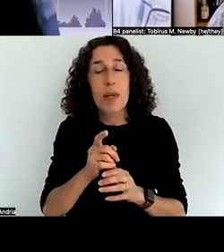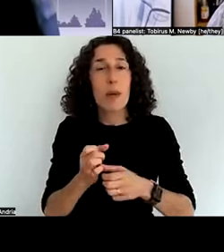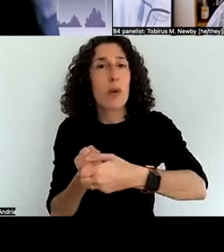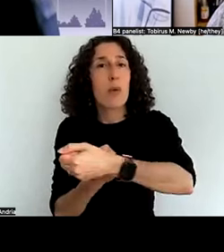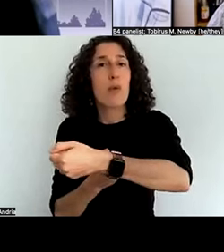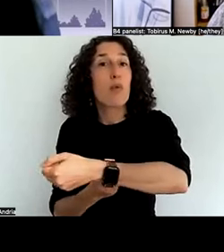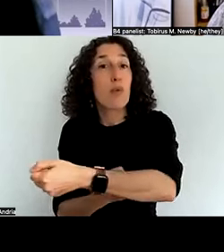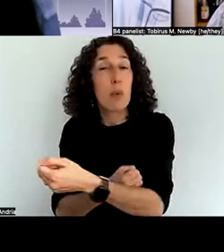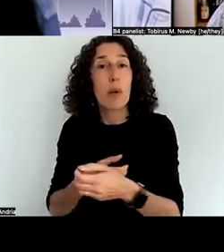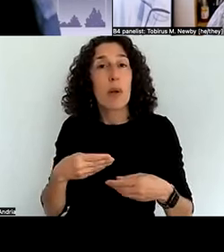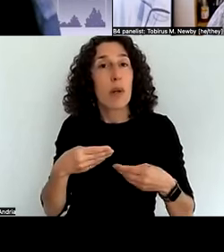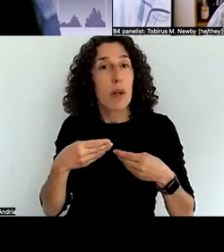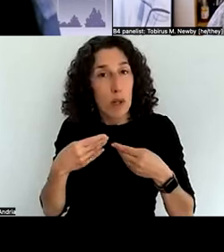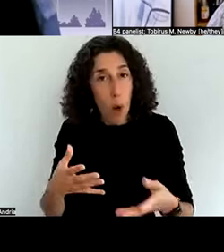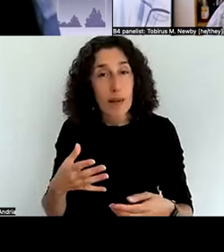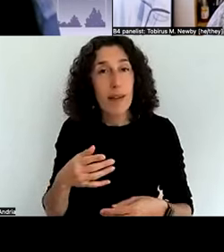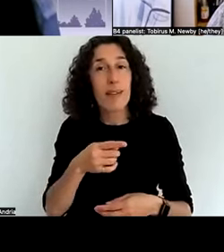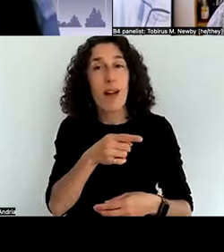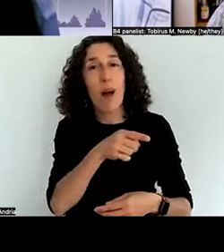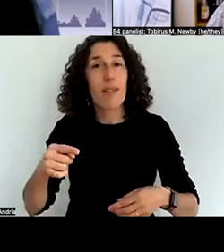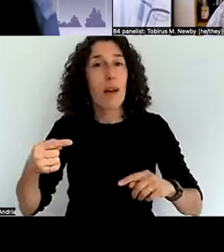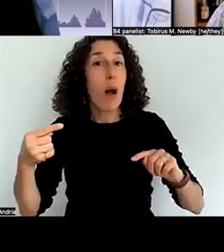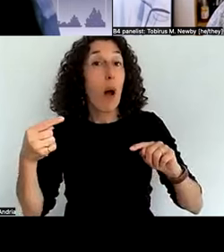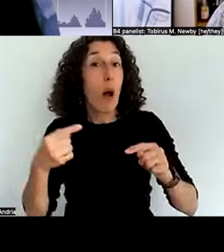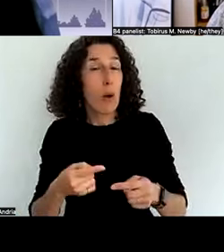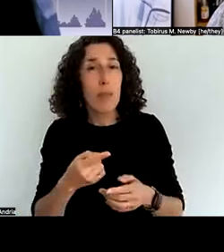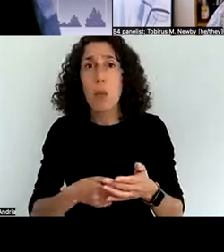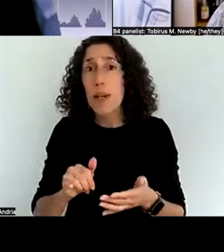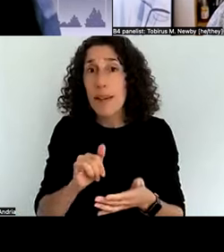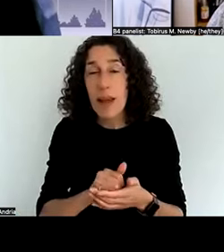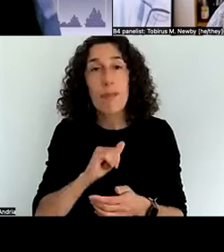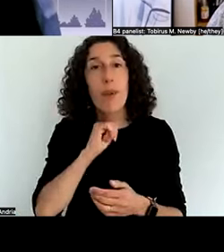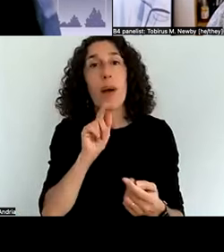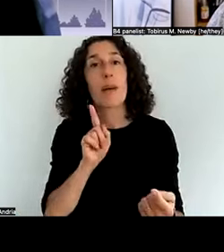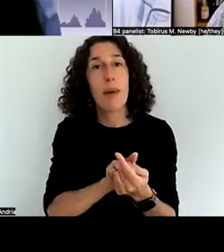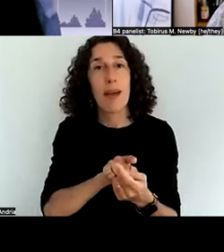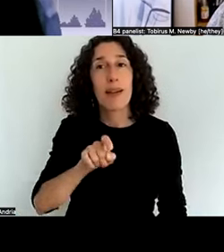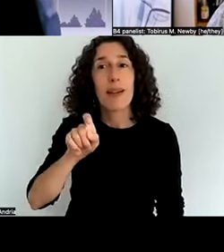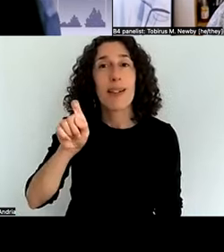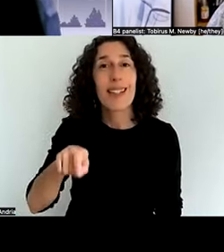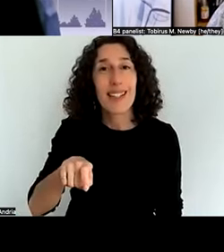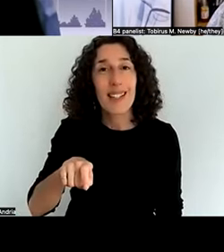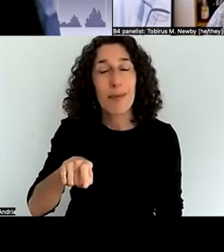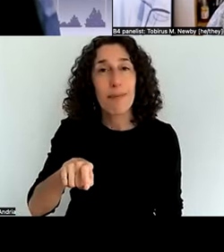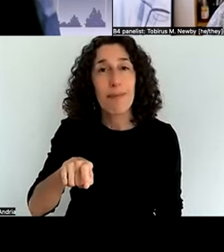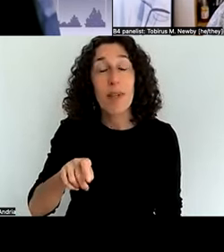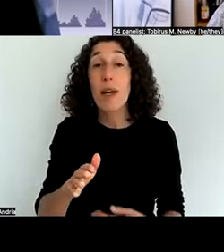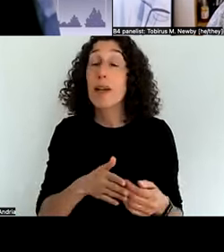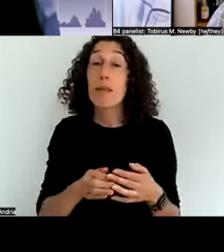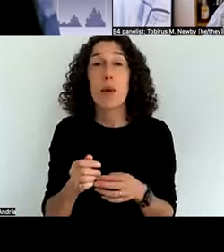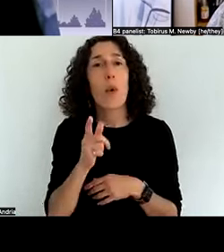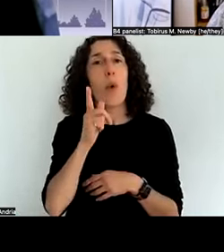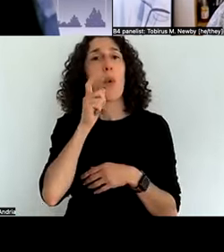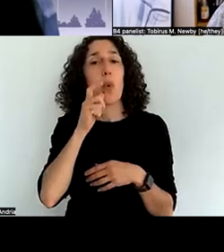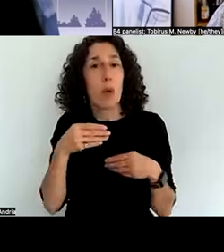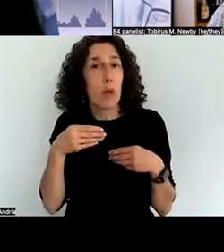unmet need. And so when that is coming up in our campus community, no matter who is causing harm, it's an expression of unmet need. And what if we were